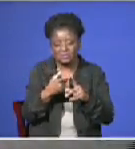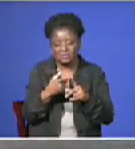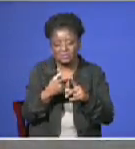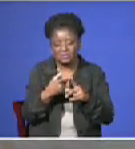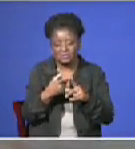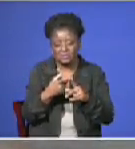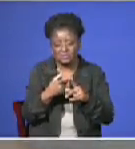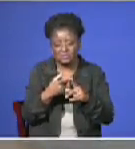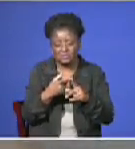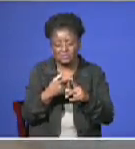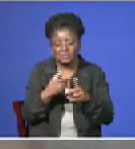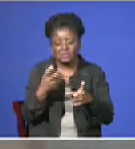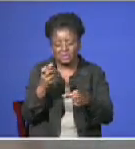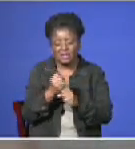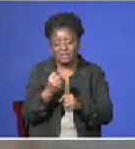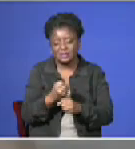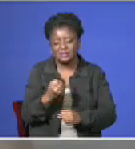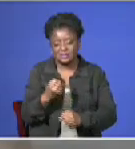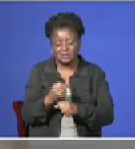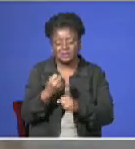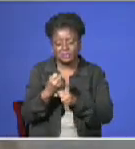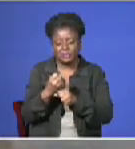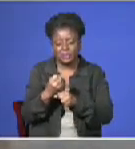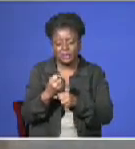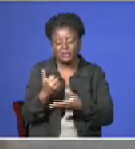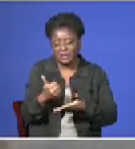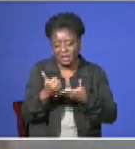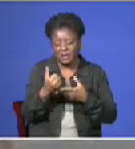state, the welfare of the state, and the welfare is paid through commitments and through the N.I.B. board.